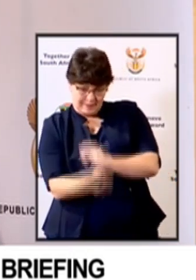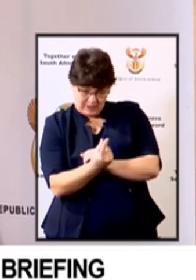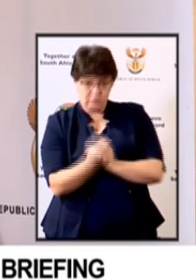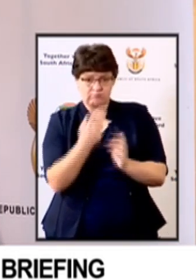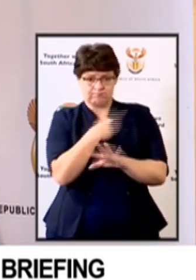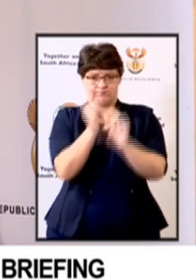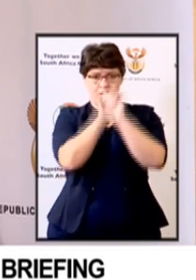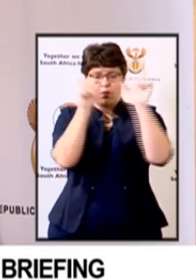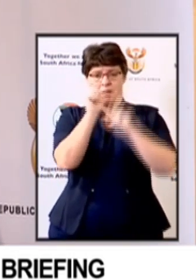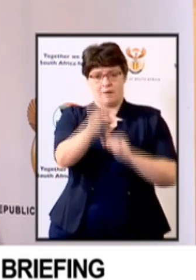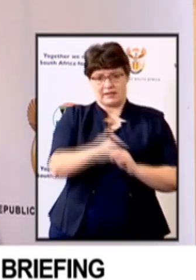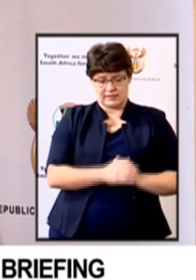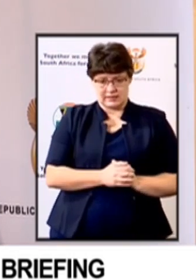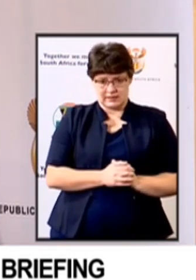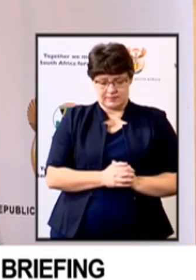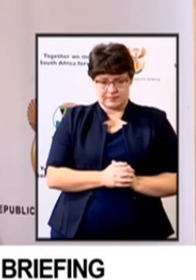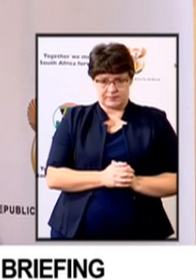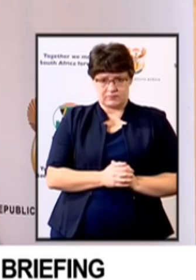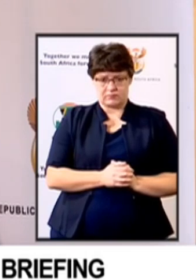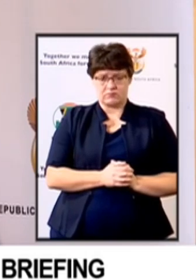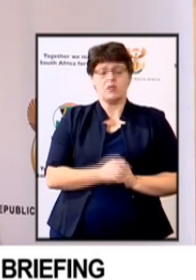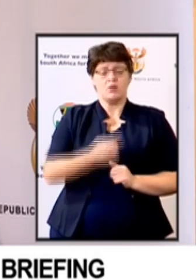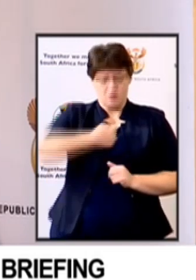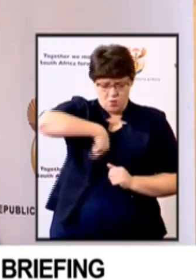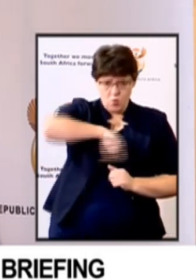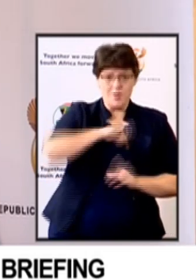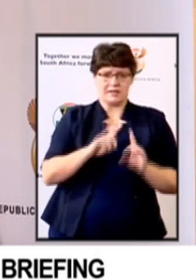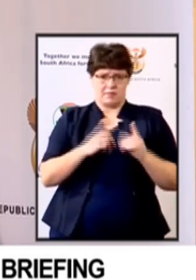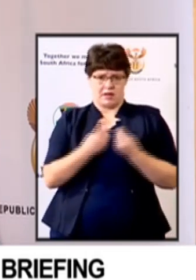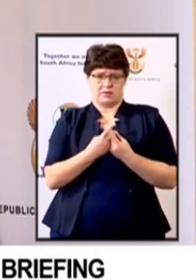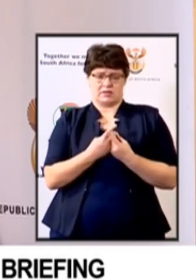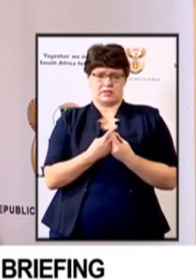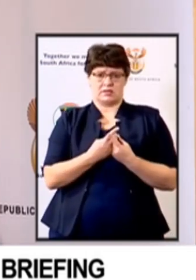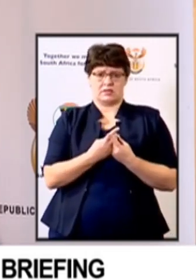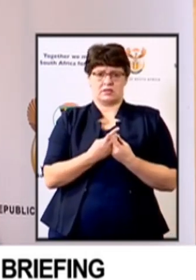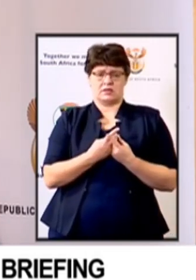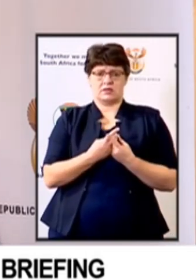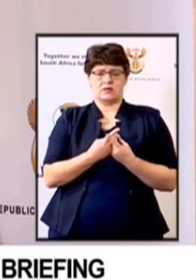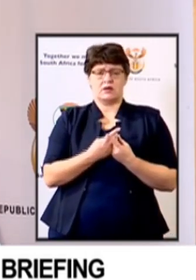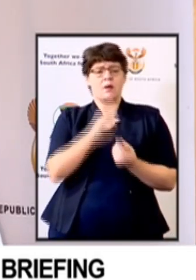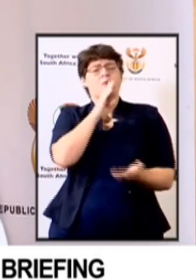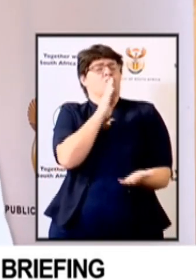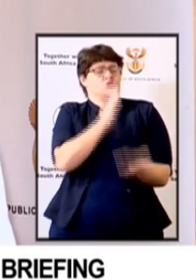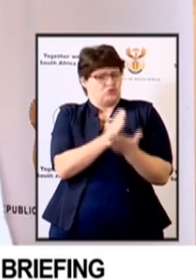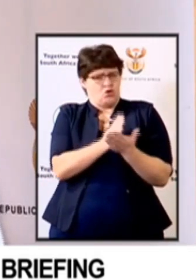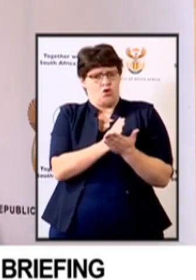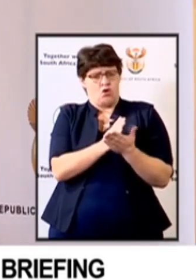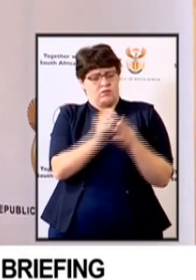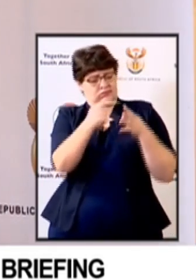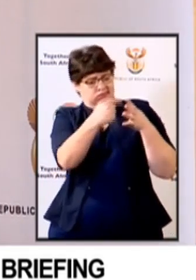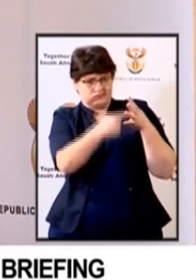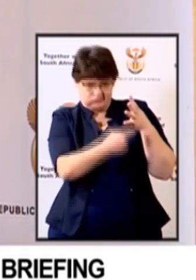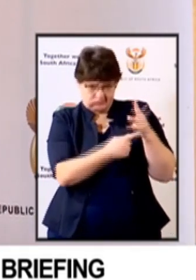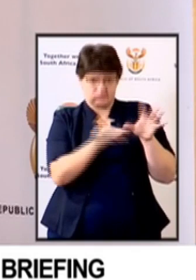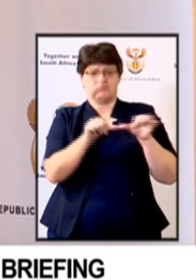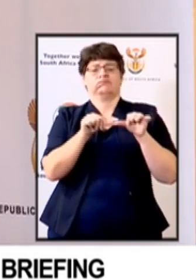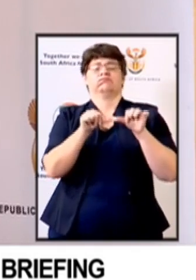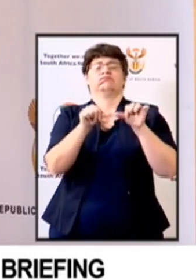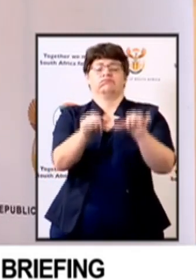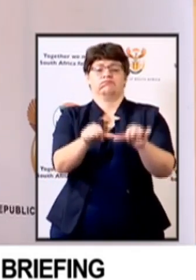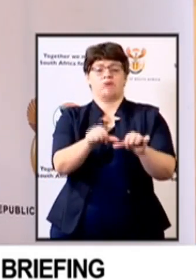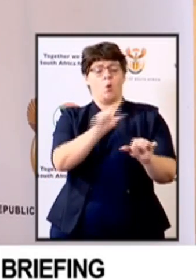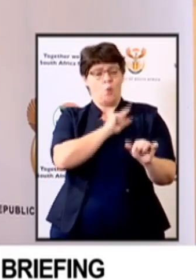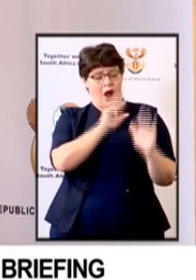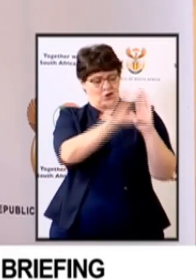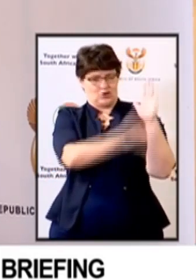and we are doing our best to ensure that we maintain all these principles as enshrined